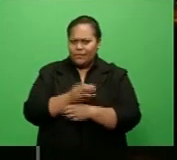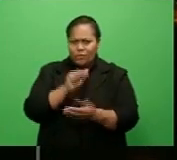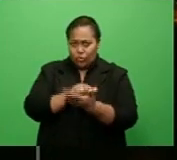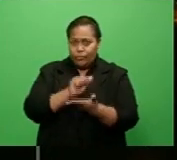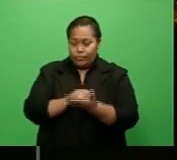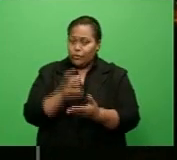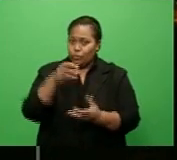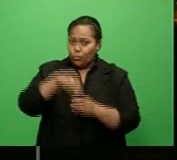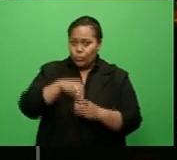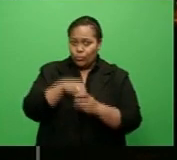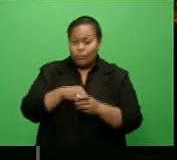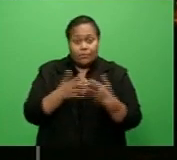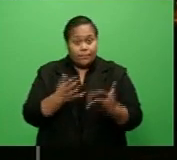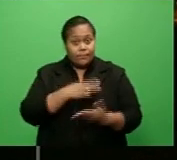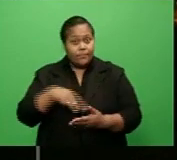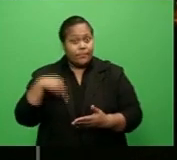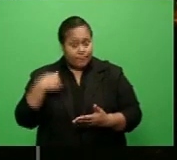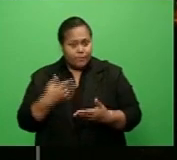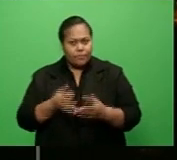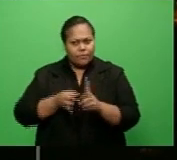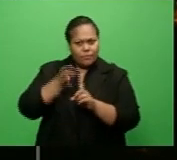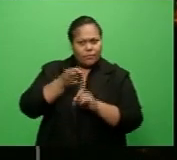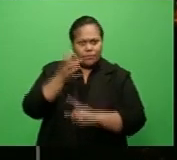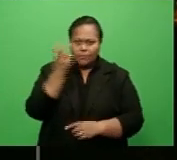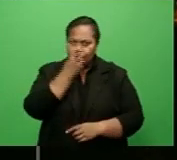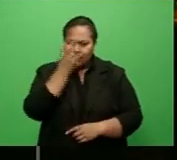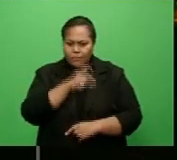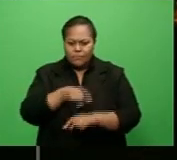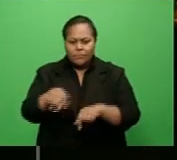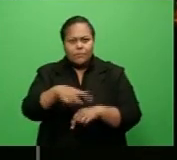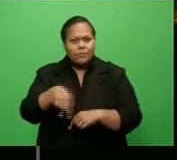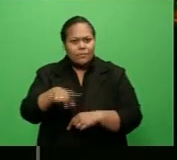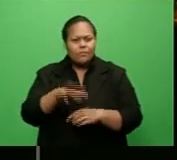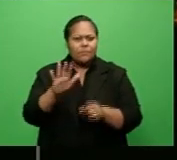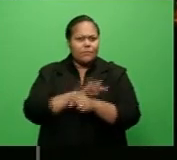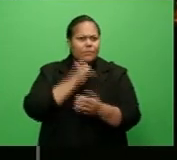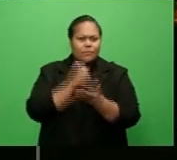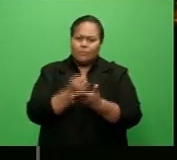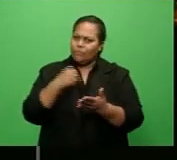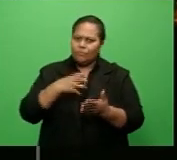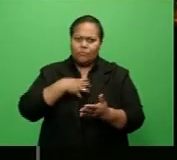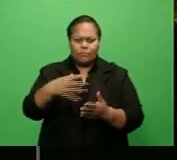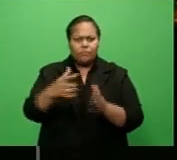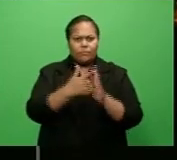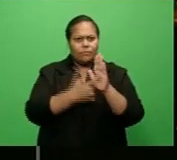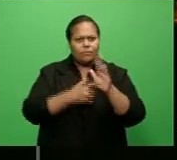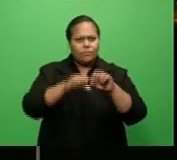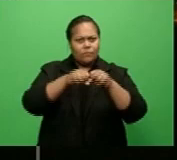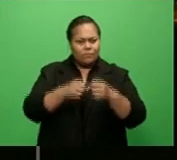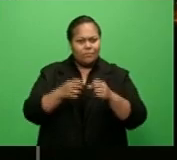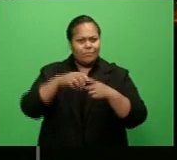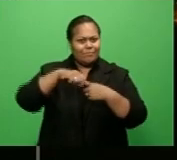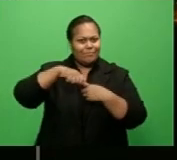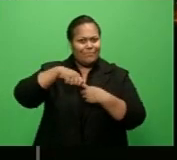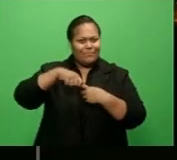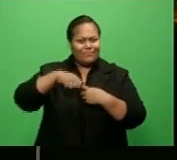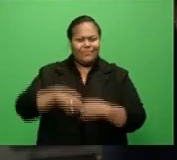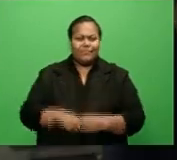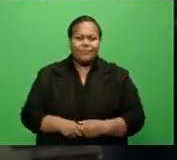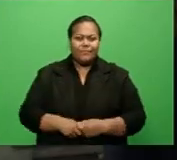This has prompted the ministry to beef up its surveillance to ensure there is no further breach of the ban. Josai Nanunga